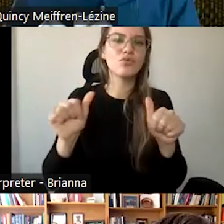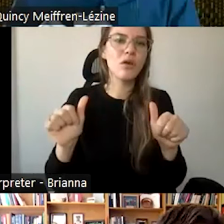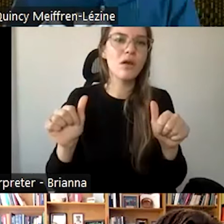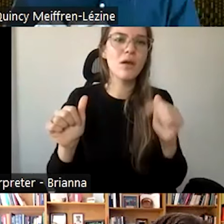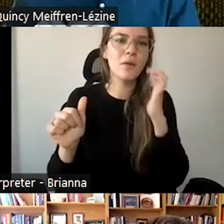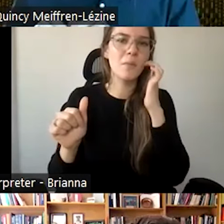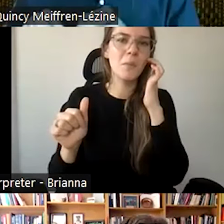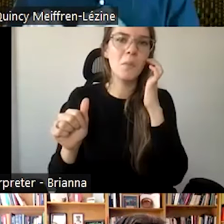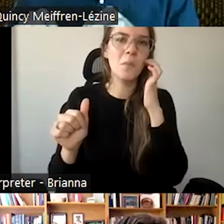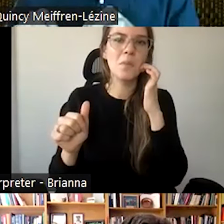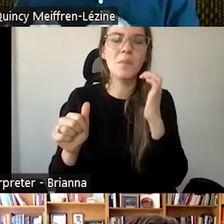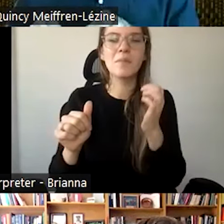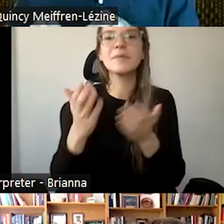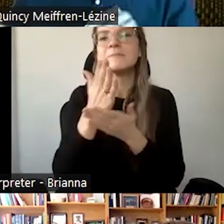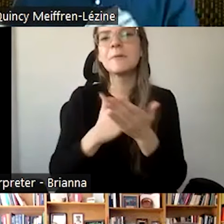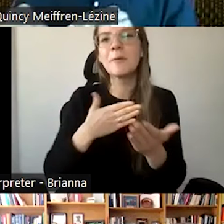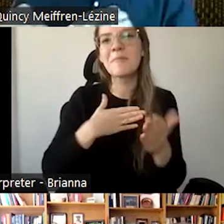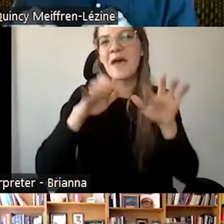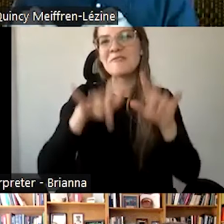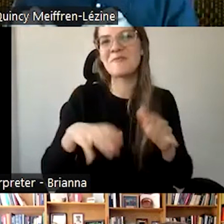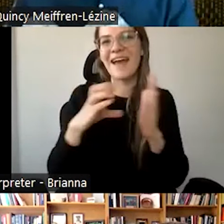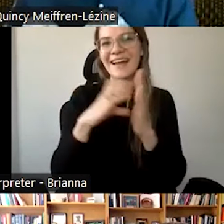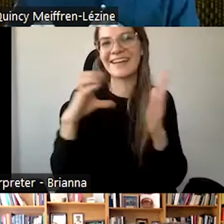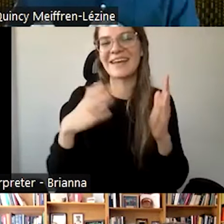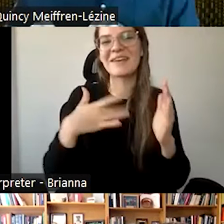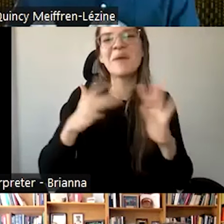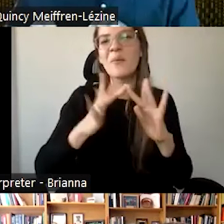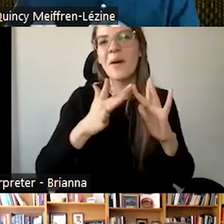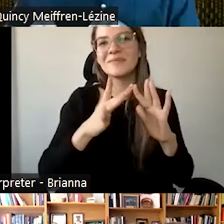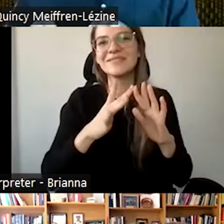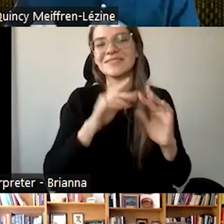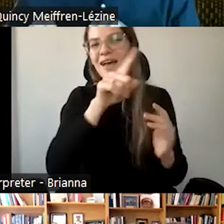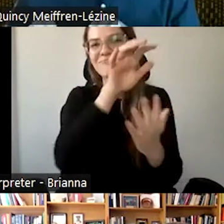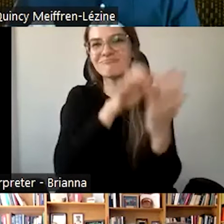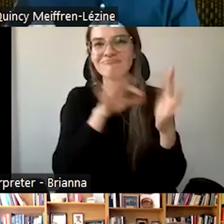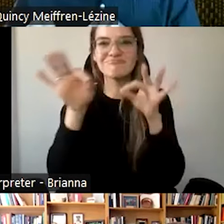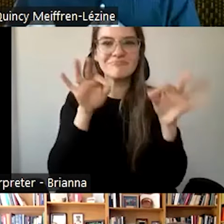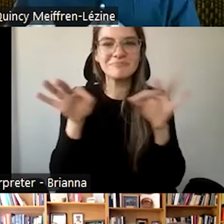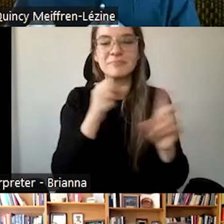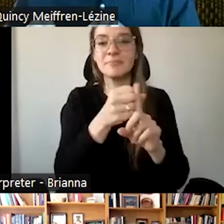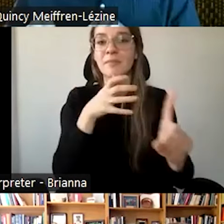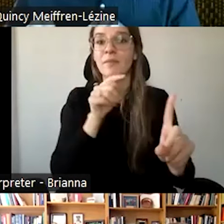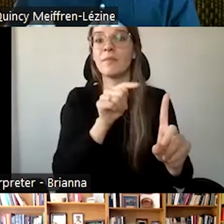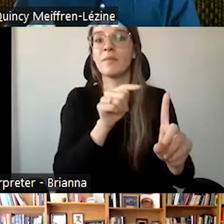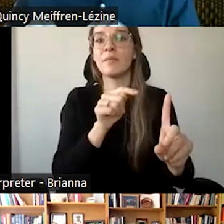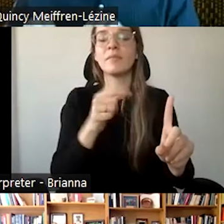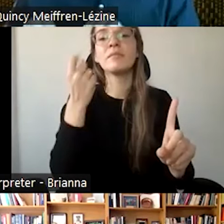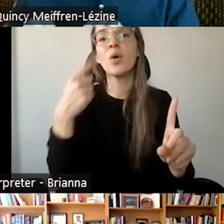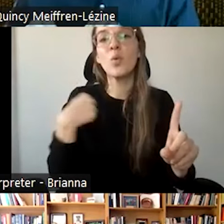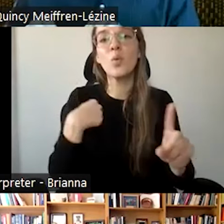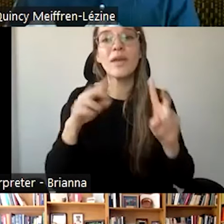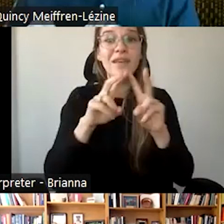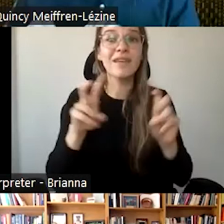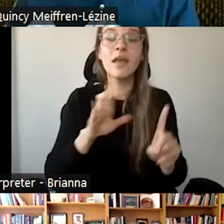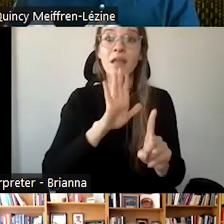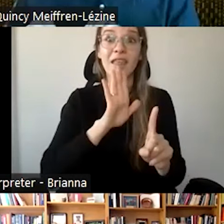in some of the writing that I have on my site, looking at when we're even examining their warning